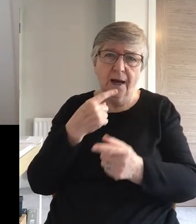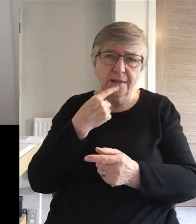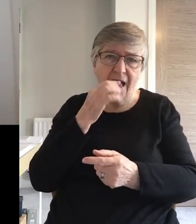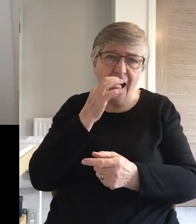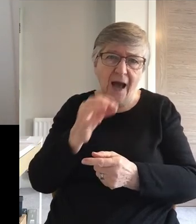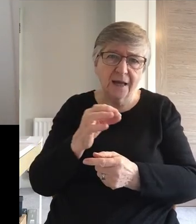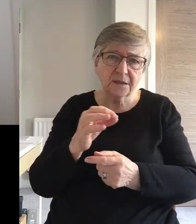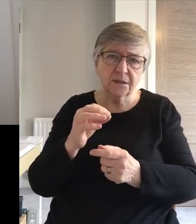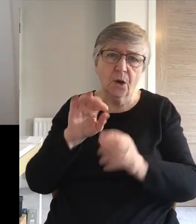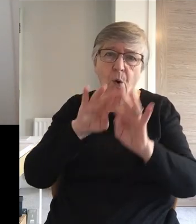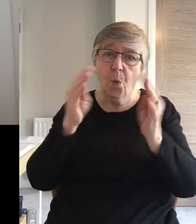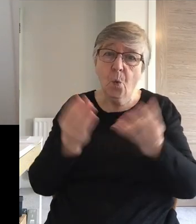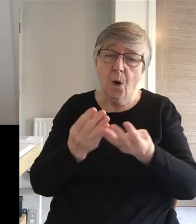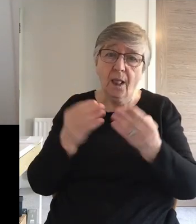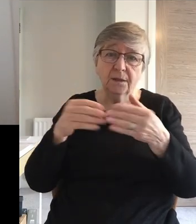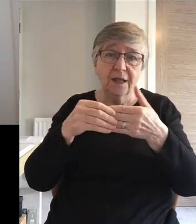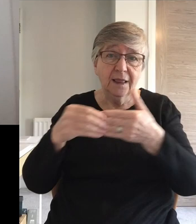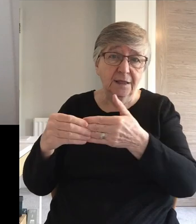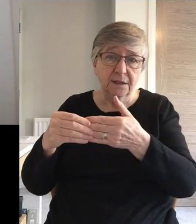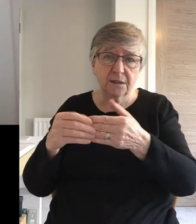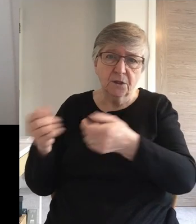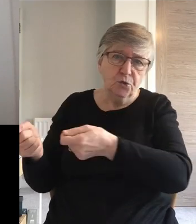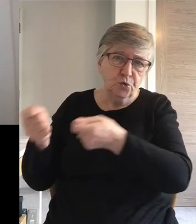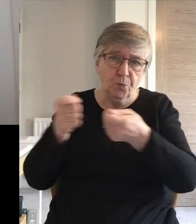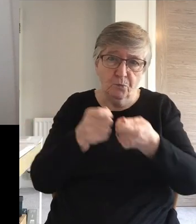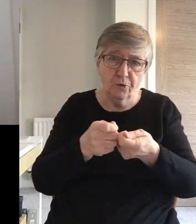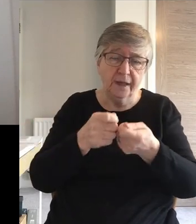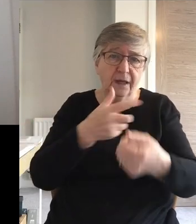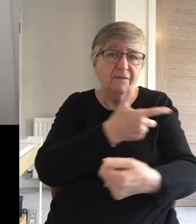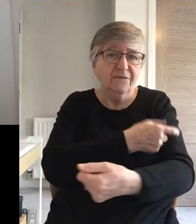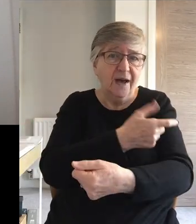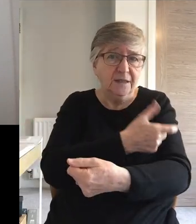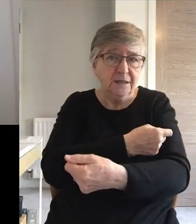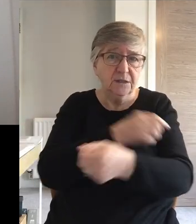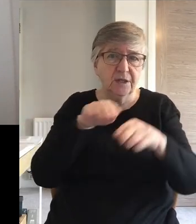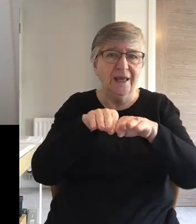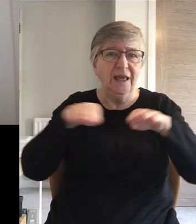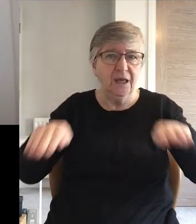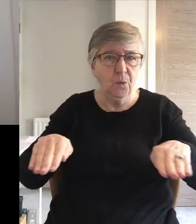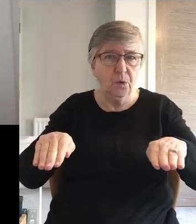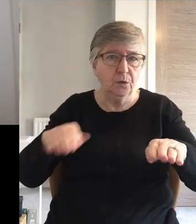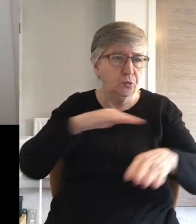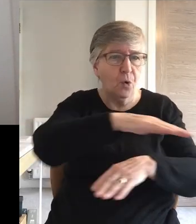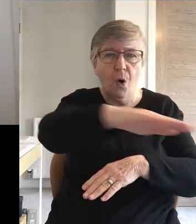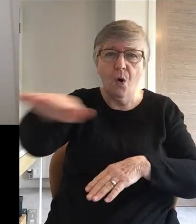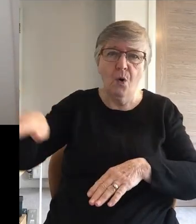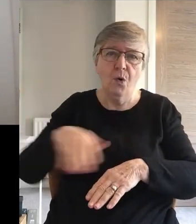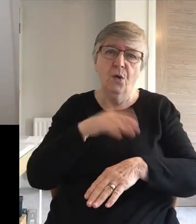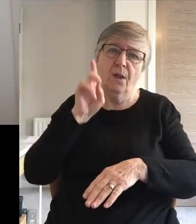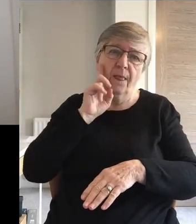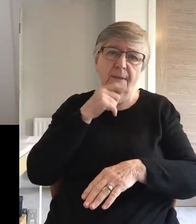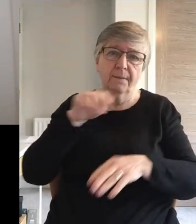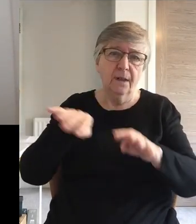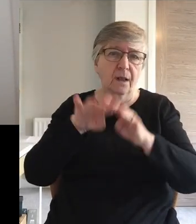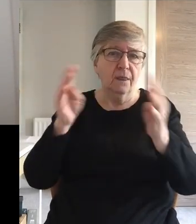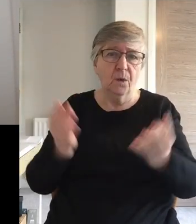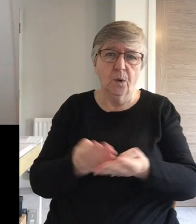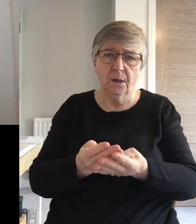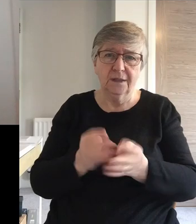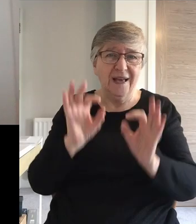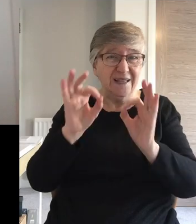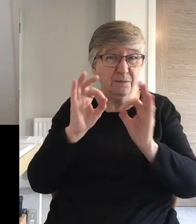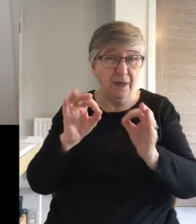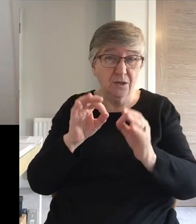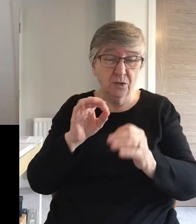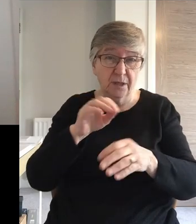support the drive to bring vaccination equally, equably, to all nations, and especially